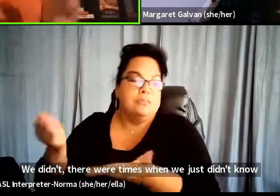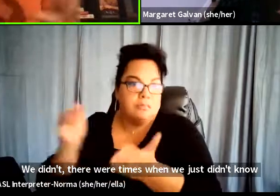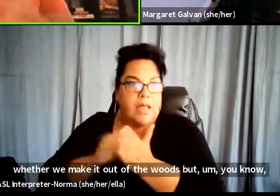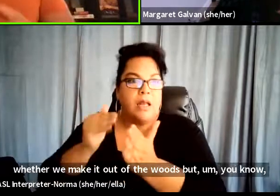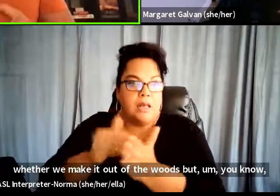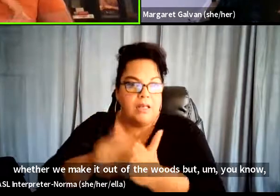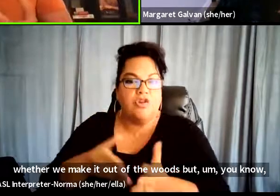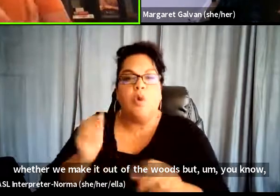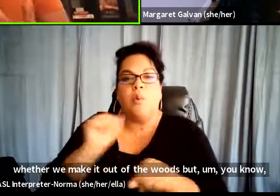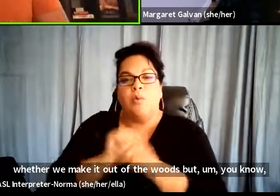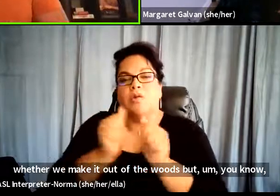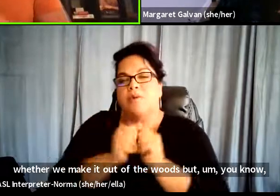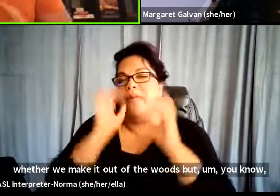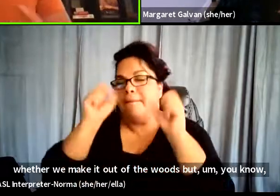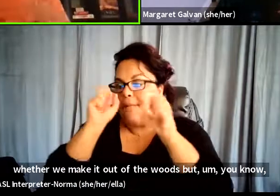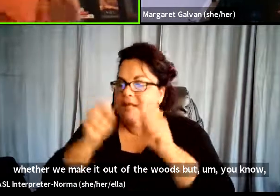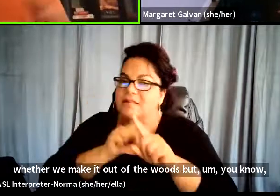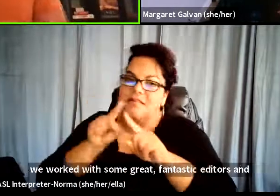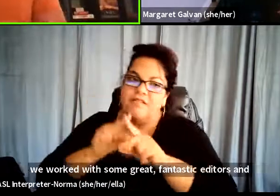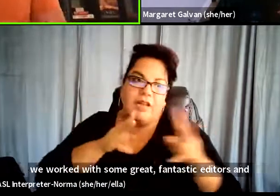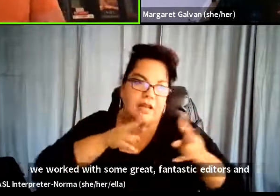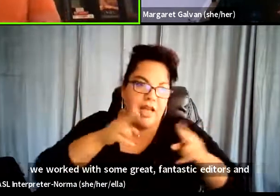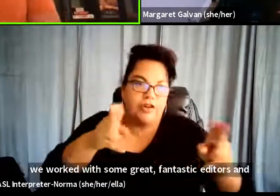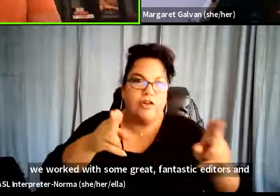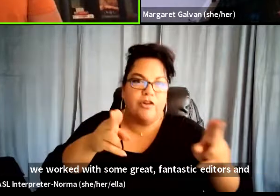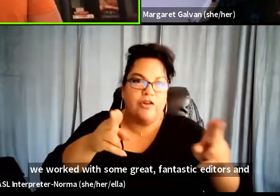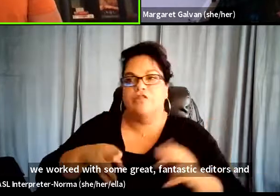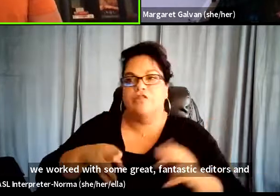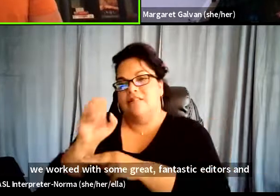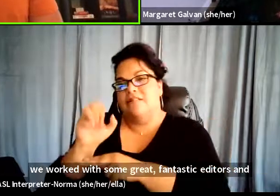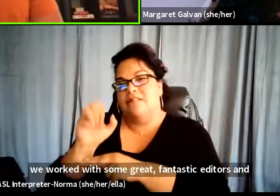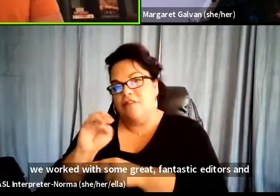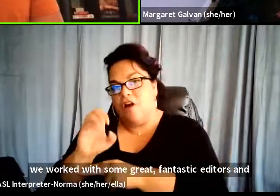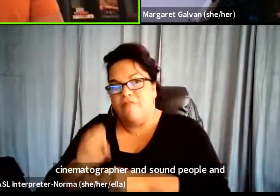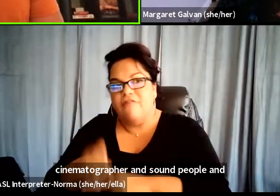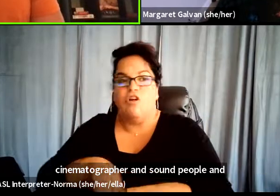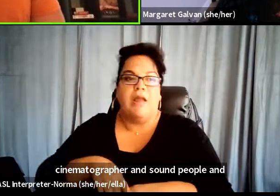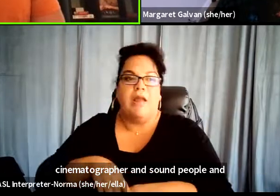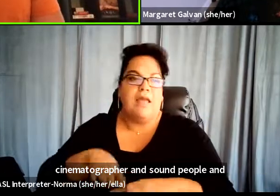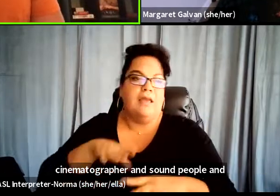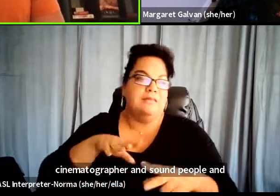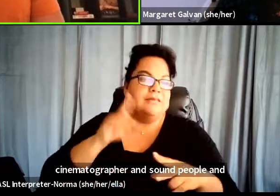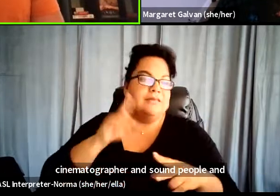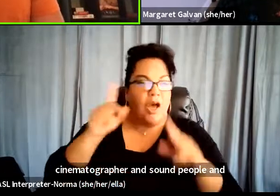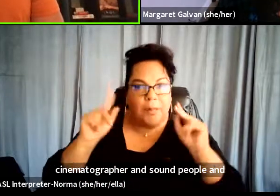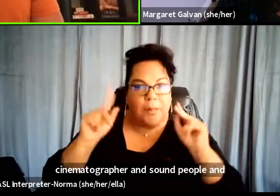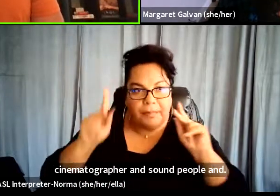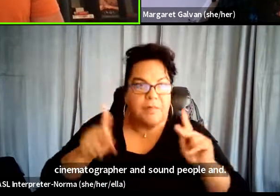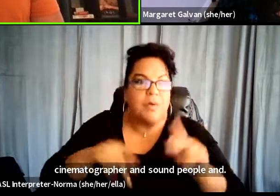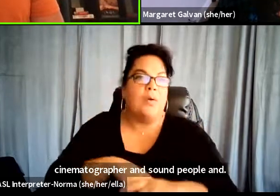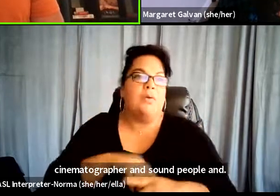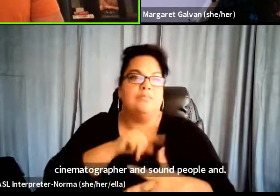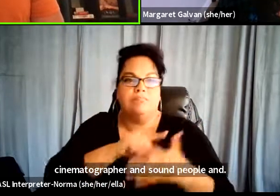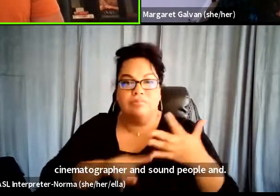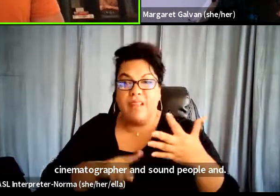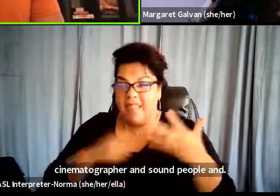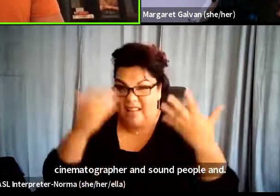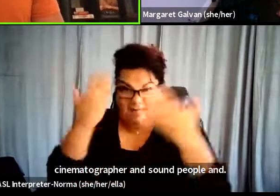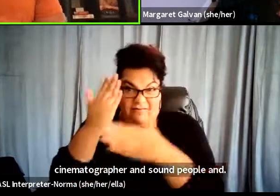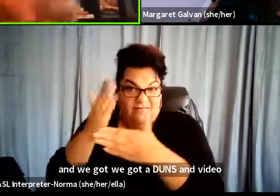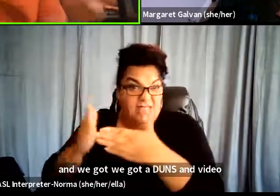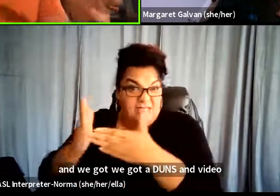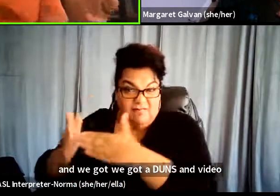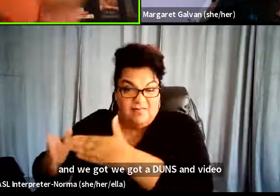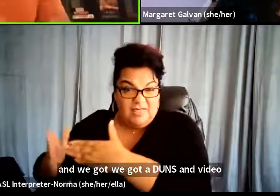fantastic editors and, um, cinematographer and sound people and, um, and we got, we got it done and, and,